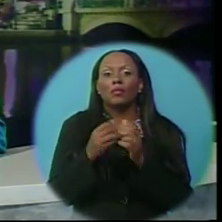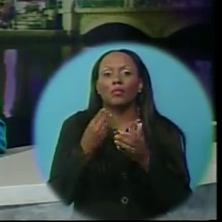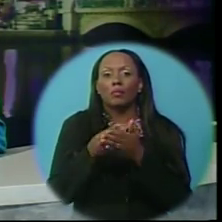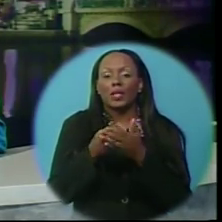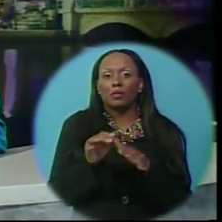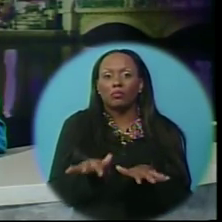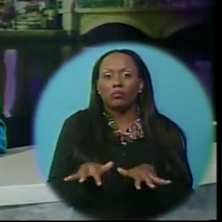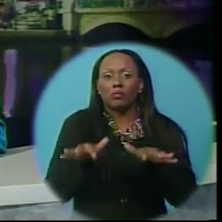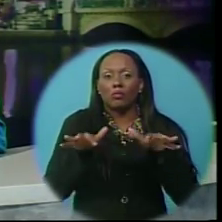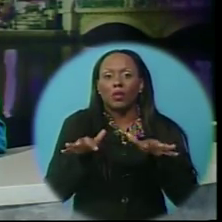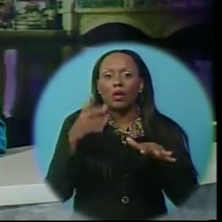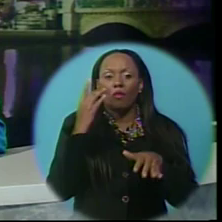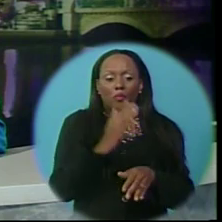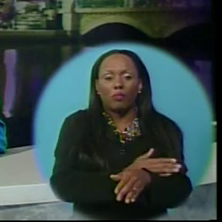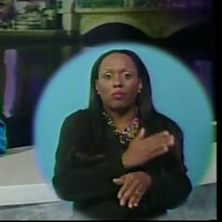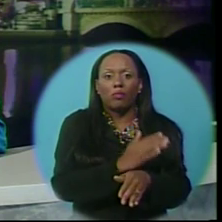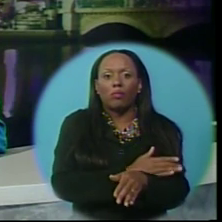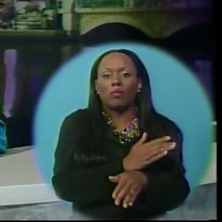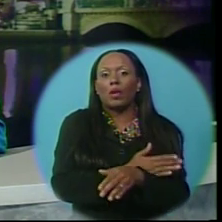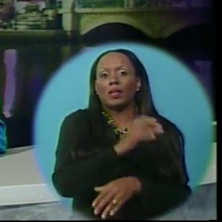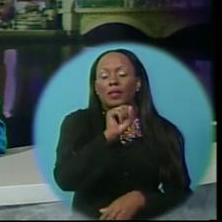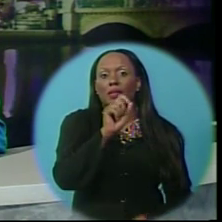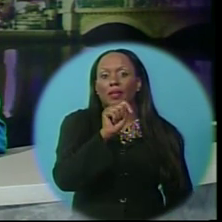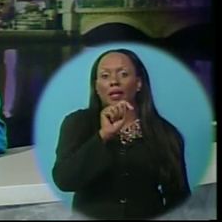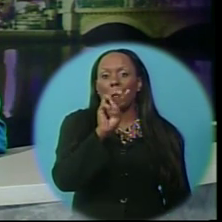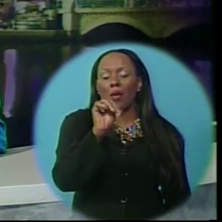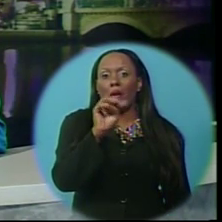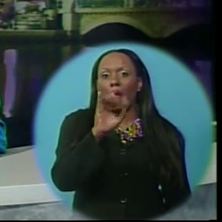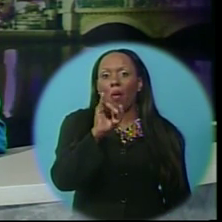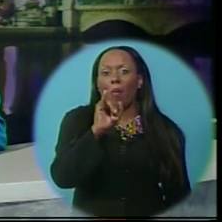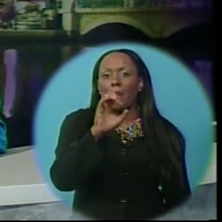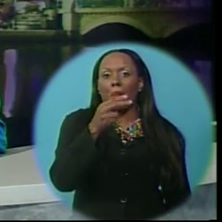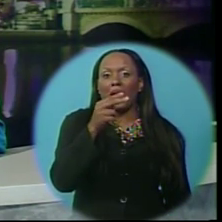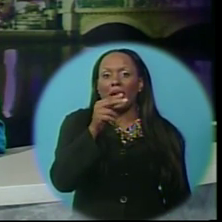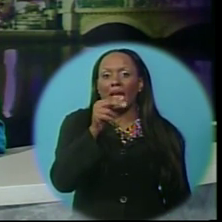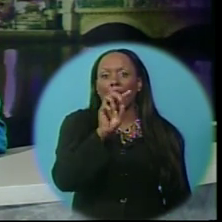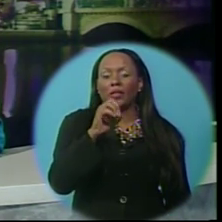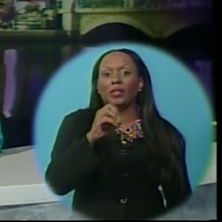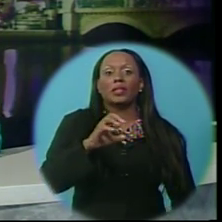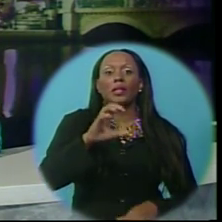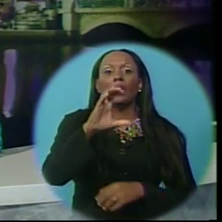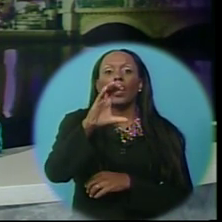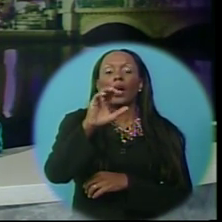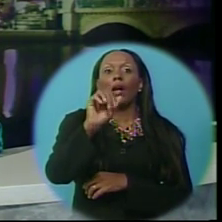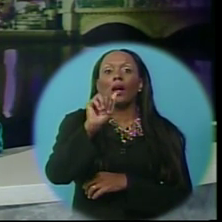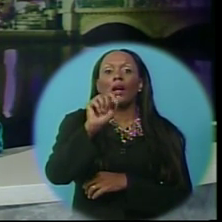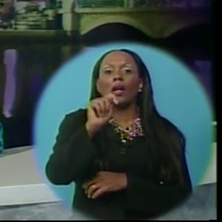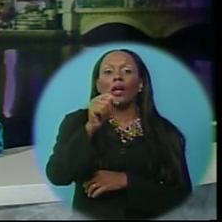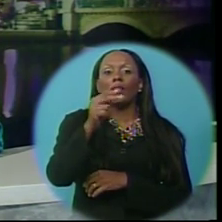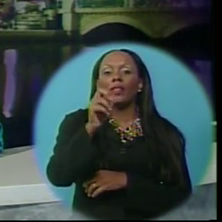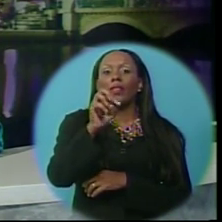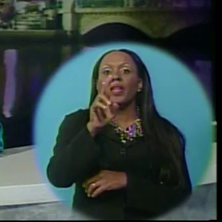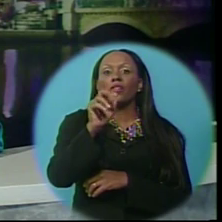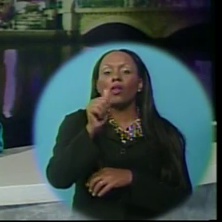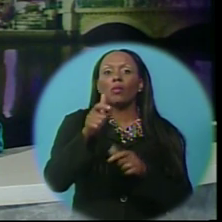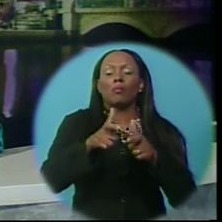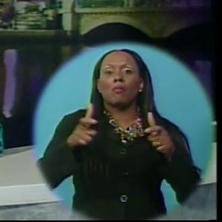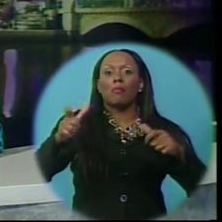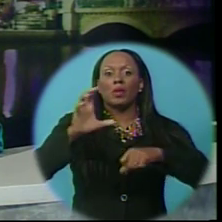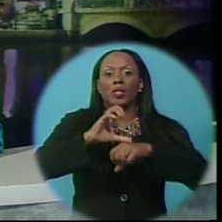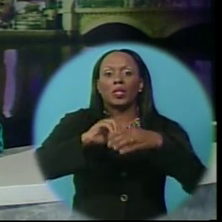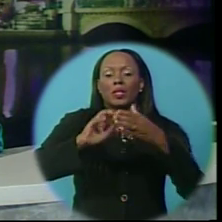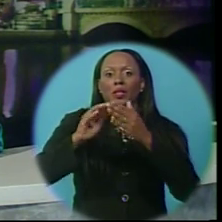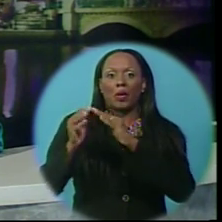for the $1 million restoration of the St. Michaels Cathedral in the city, and yesterday, Minister of Foreign Affairs and Foreign Trade,